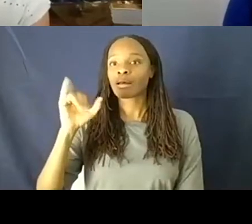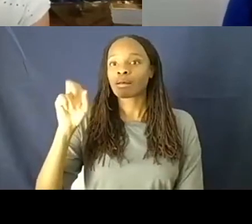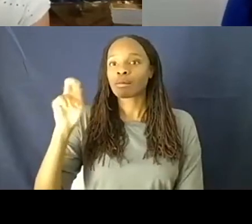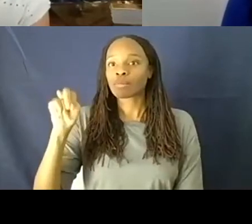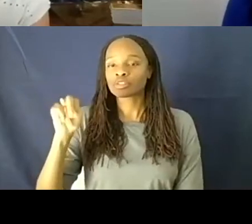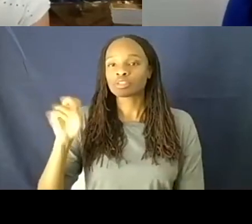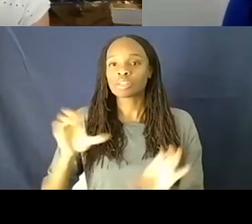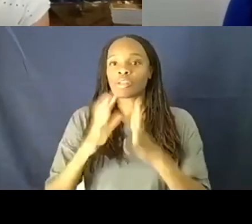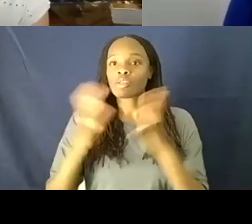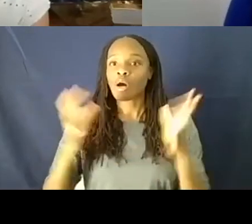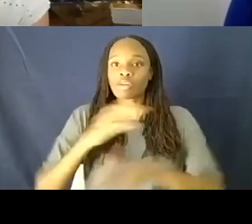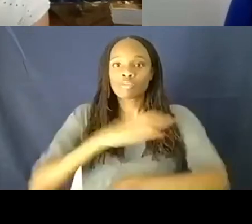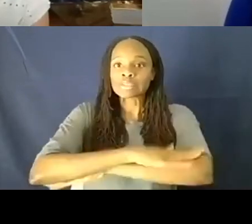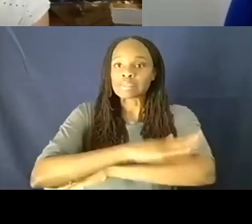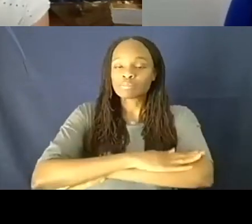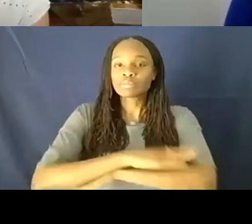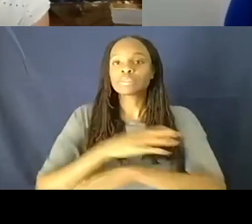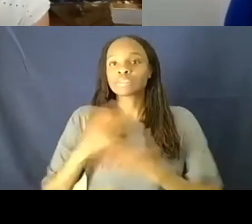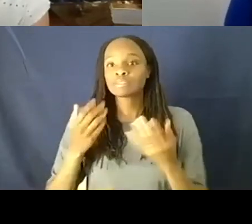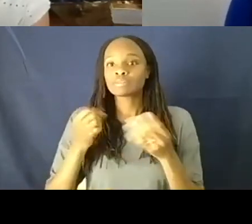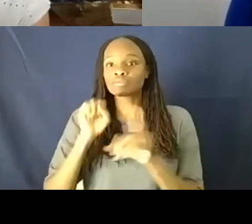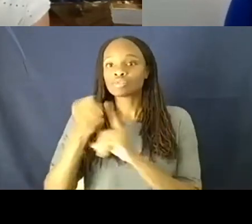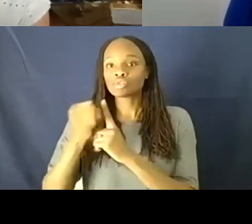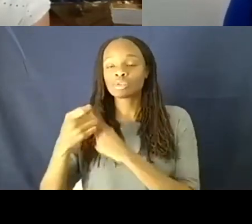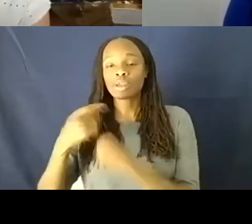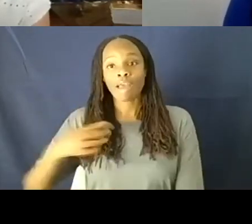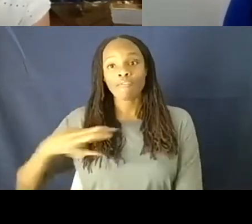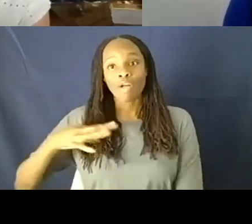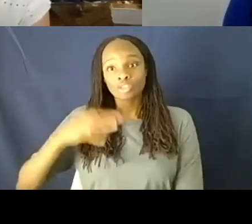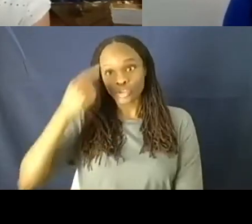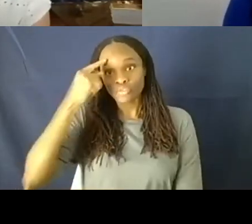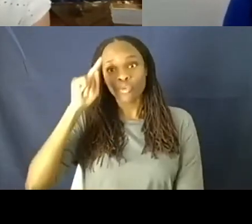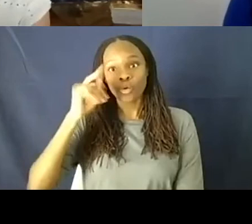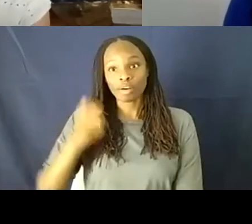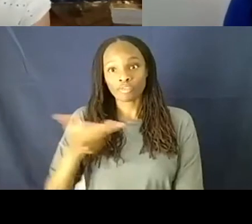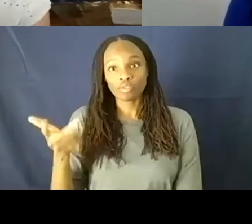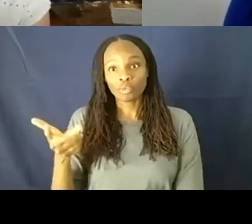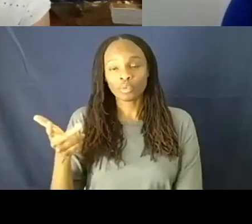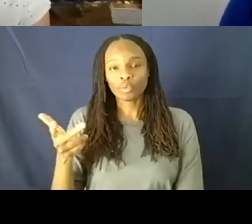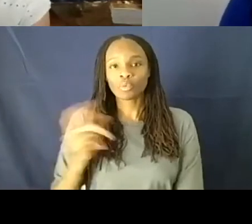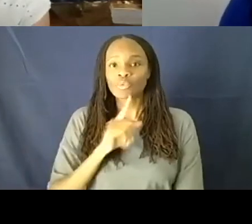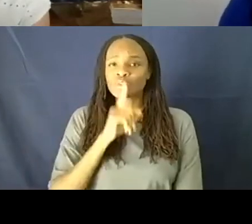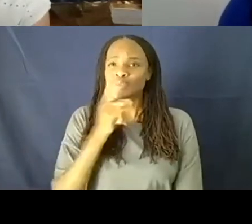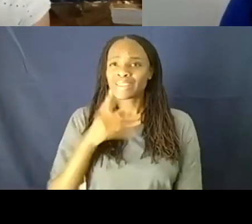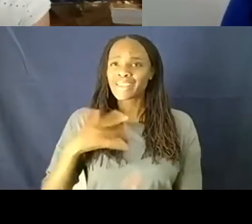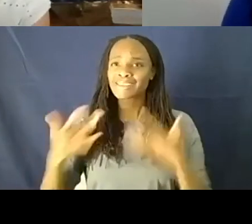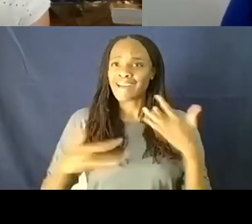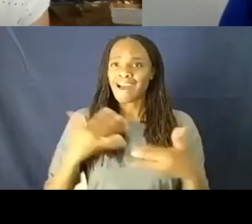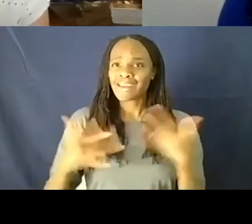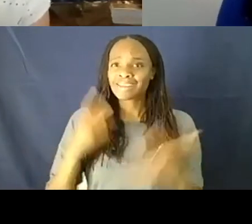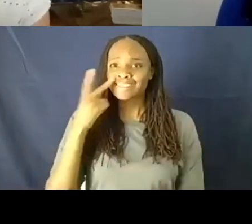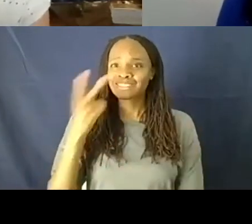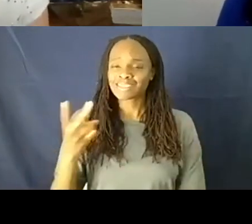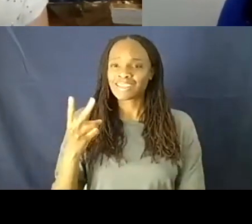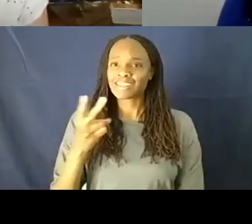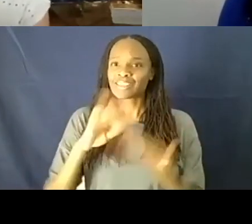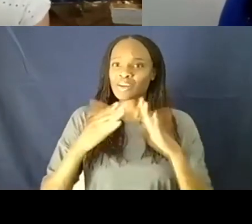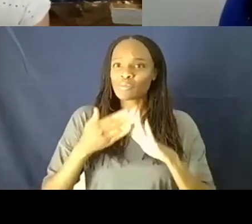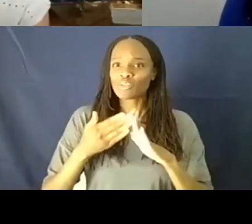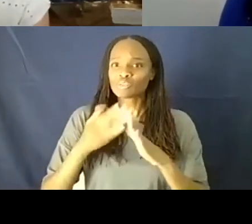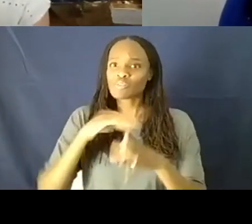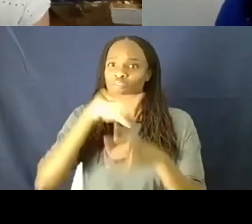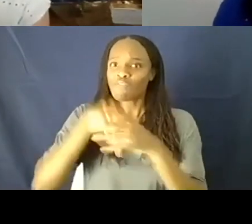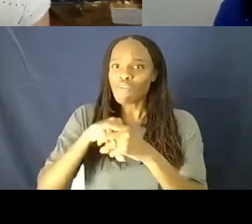I volunteered to be on a few of them. It was so exciting to see the community and engage with the community. And